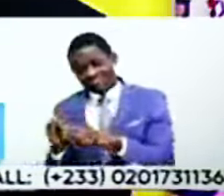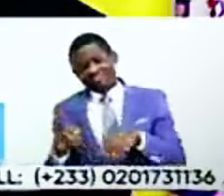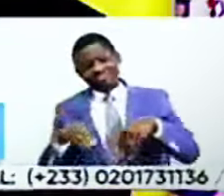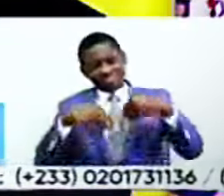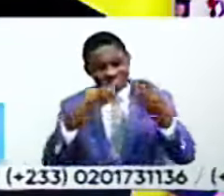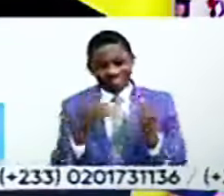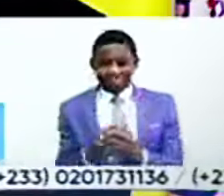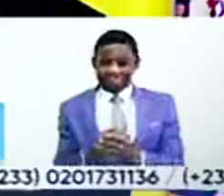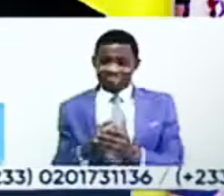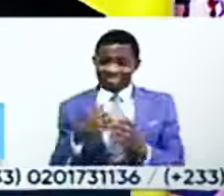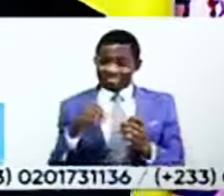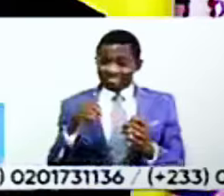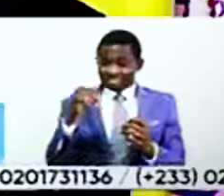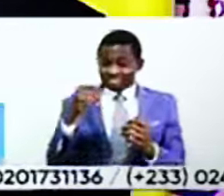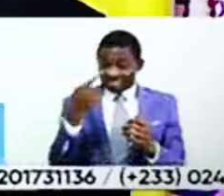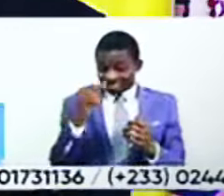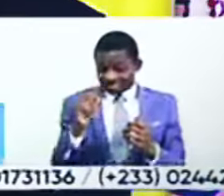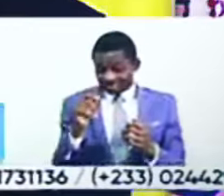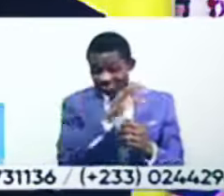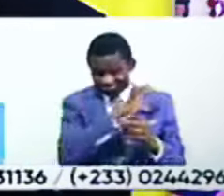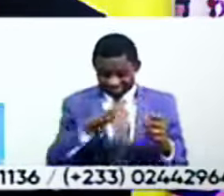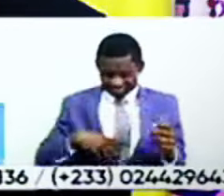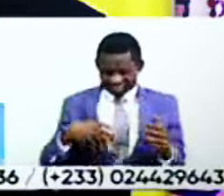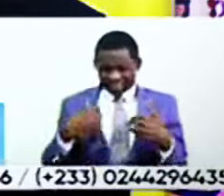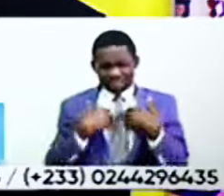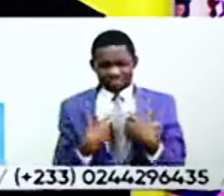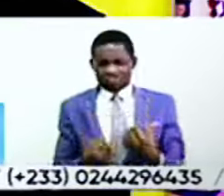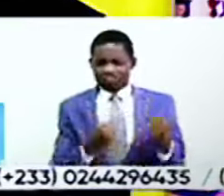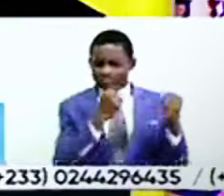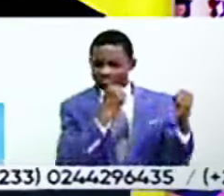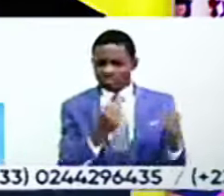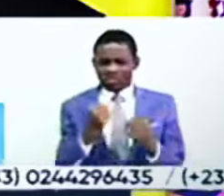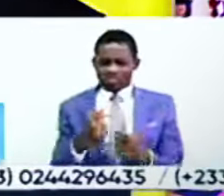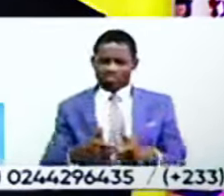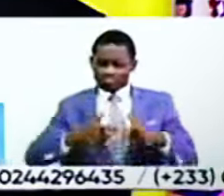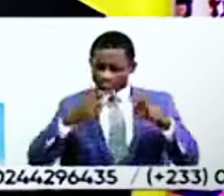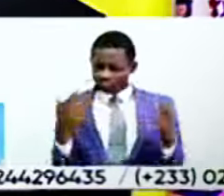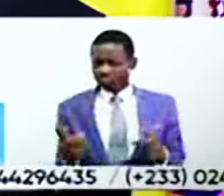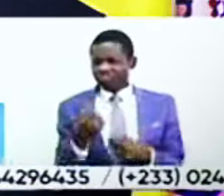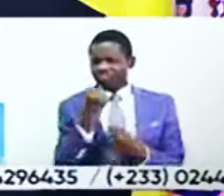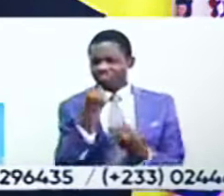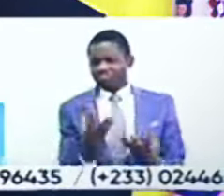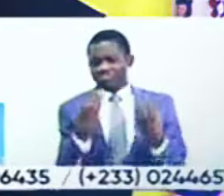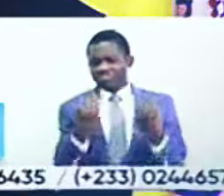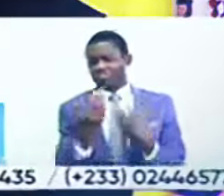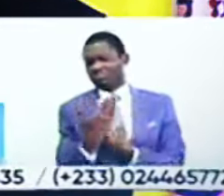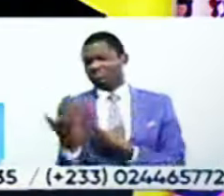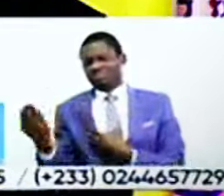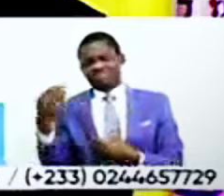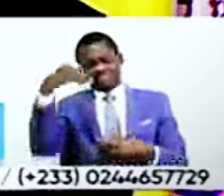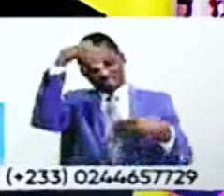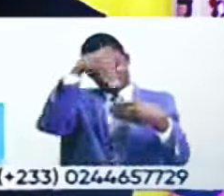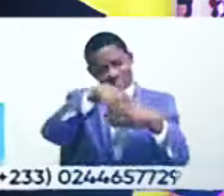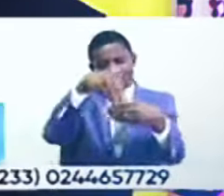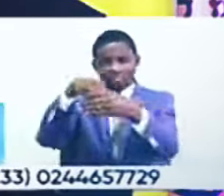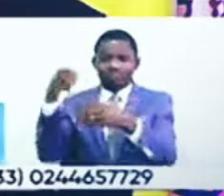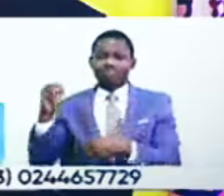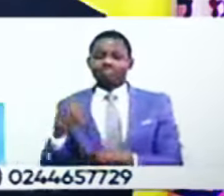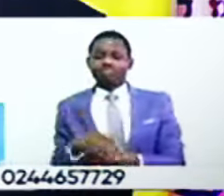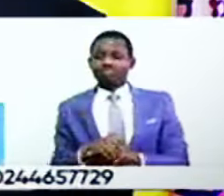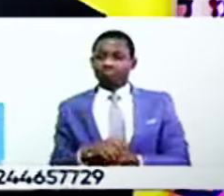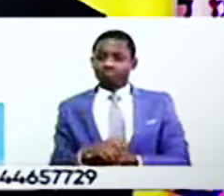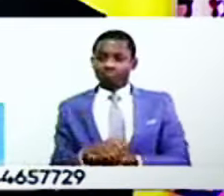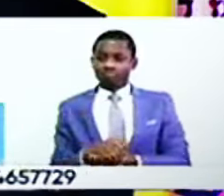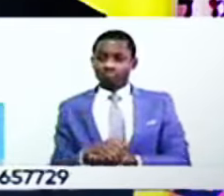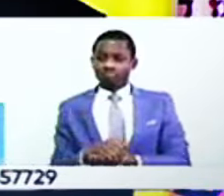is loaded. Eti ye fa o Christo ni a said yo ni machiche ni mu eni. Beyond everything else. I didn't know it,